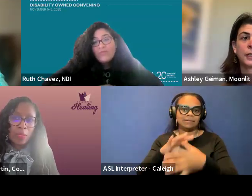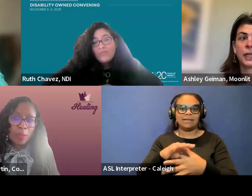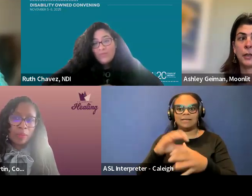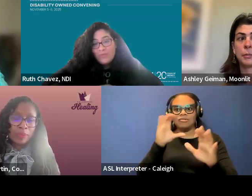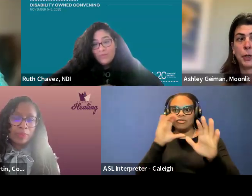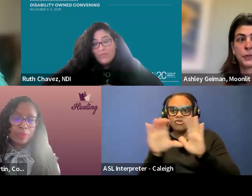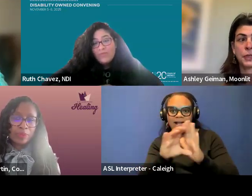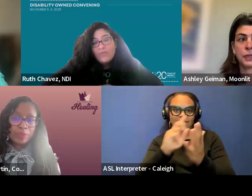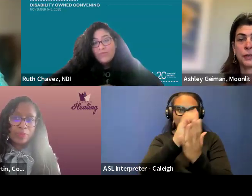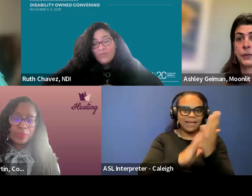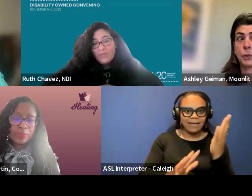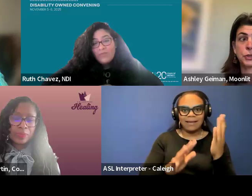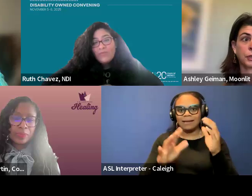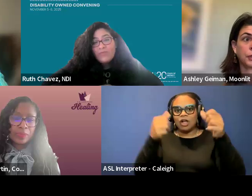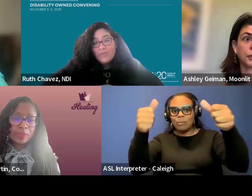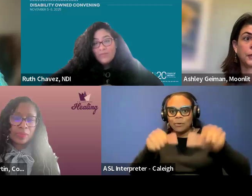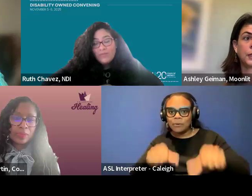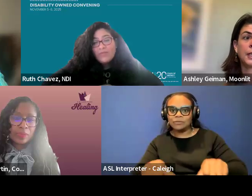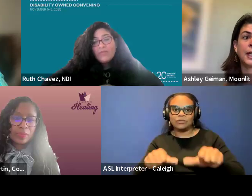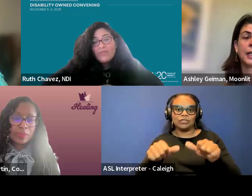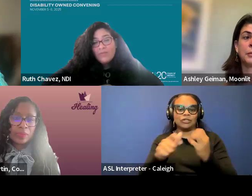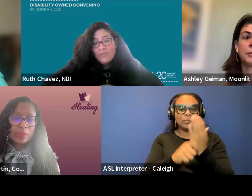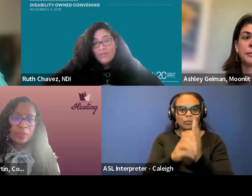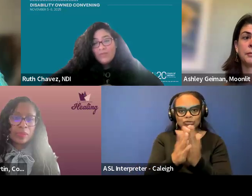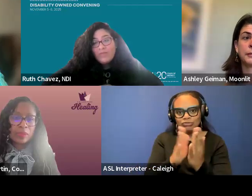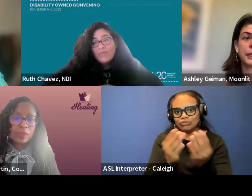graphics, posters, brochures,